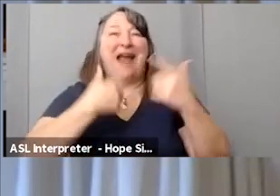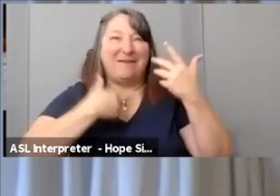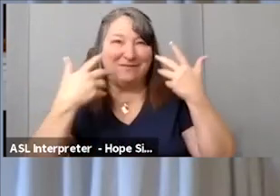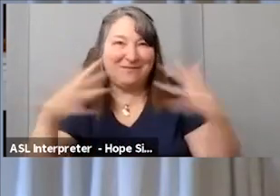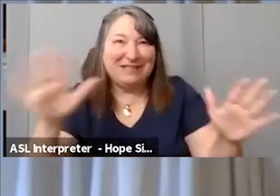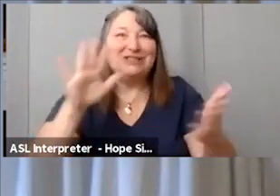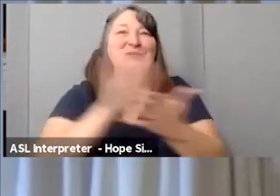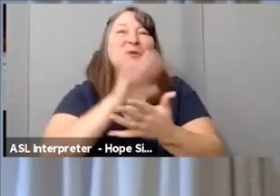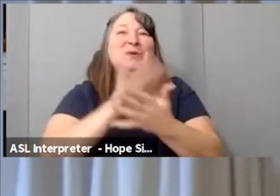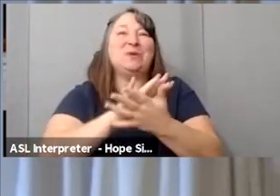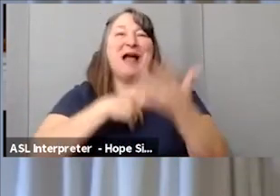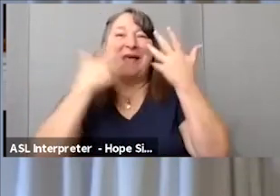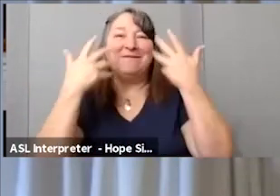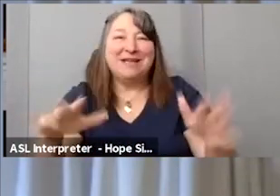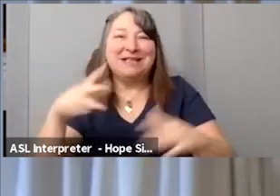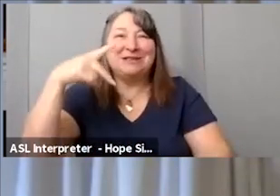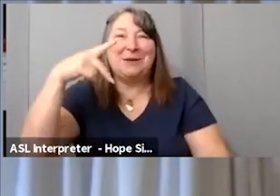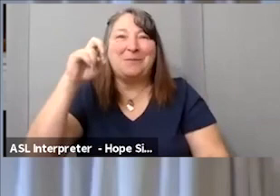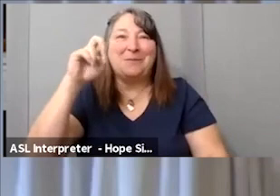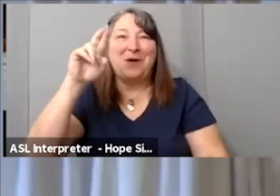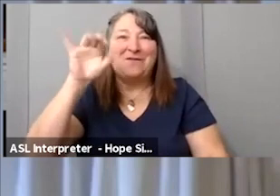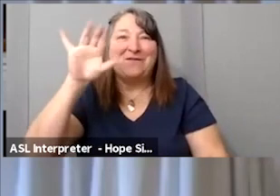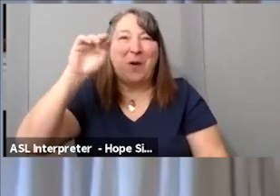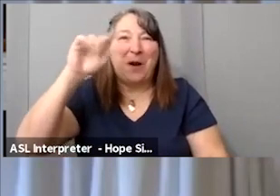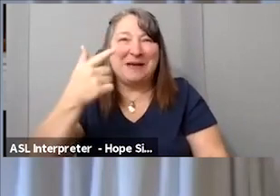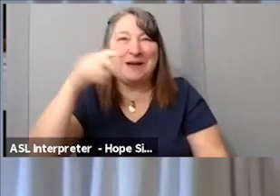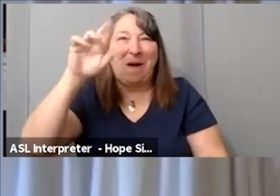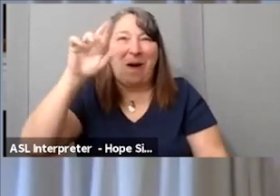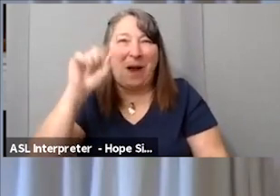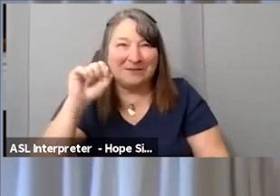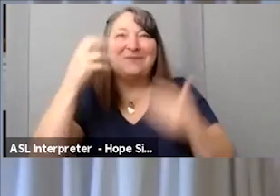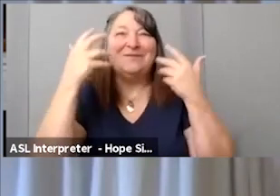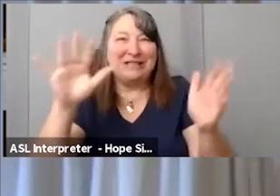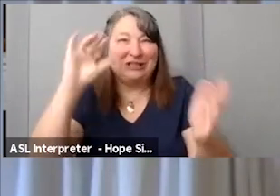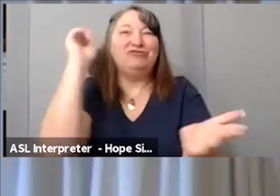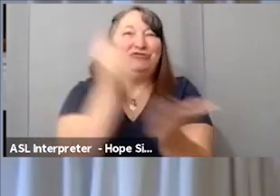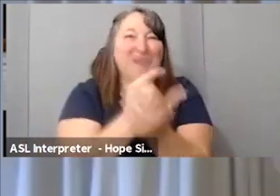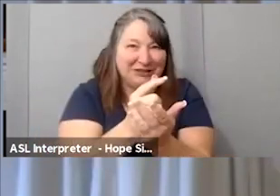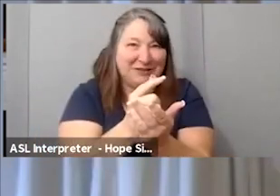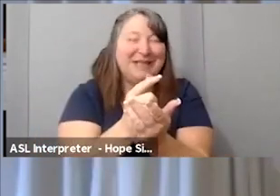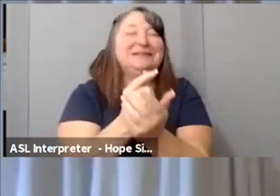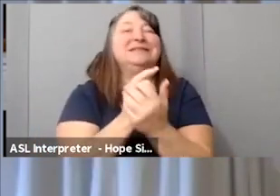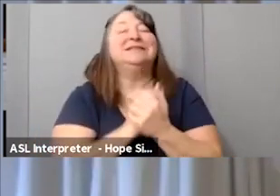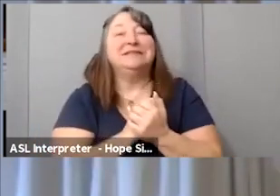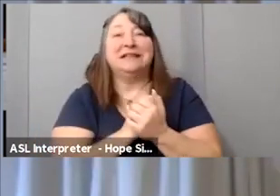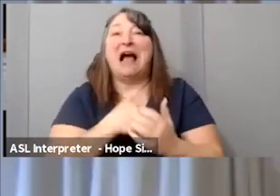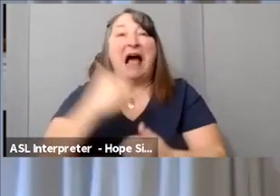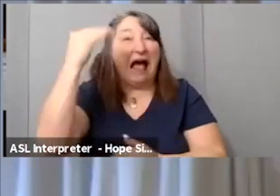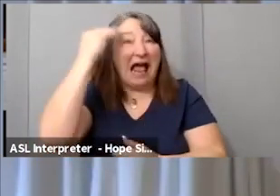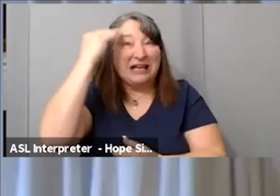school. And I think early on, I knew that I was going to go the distance. And